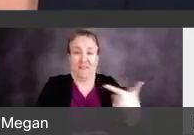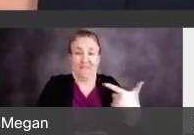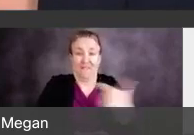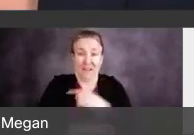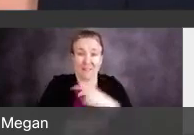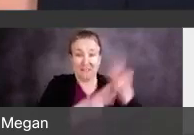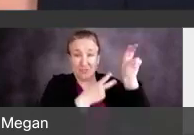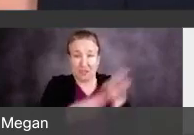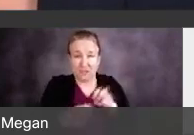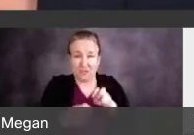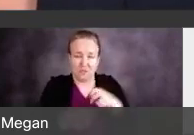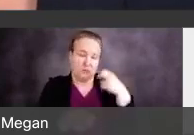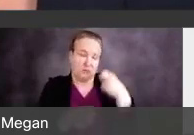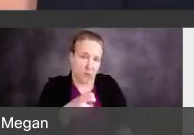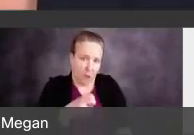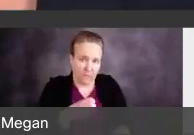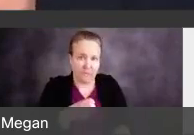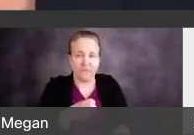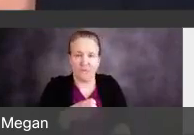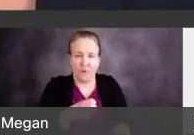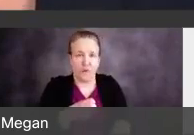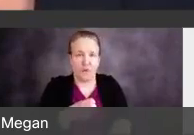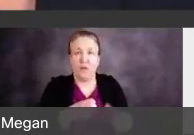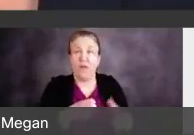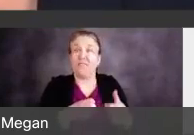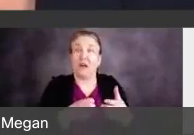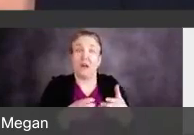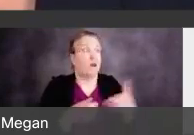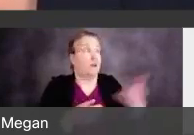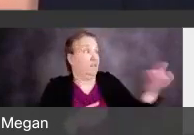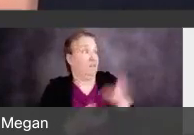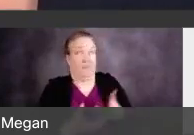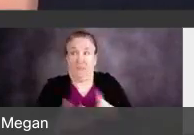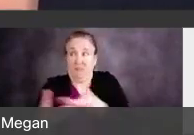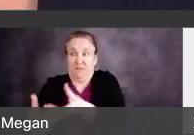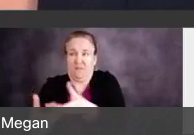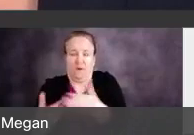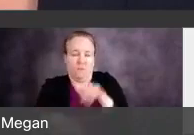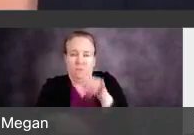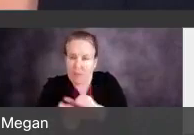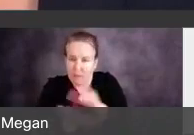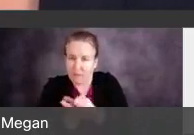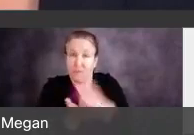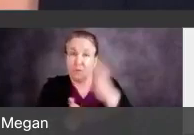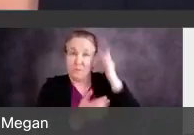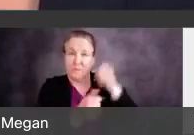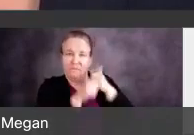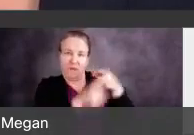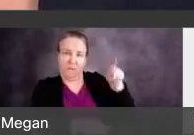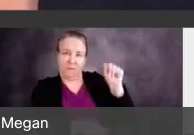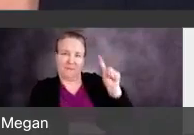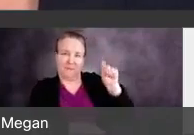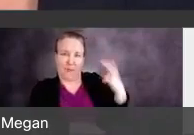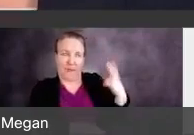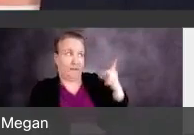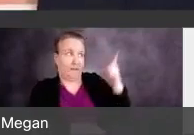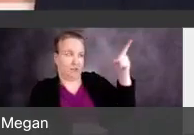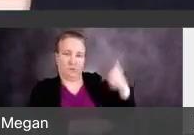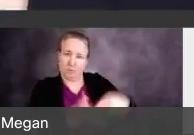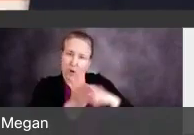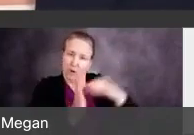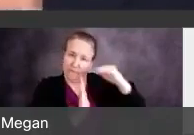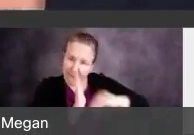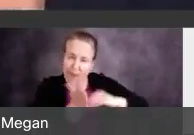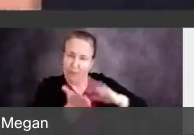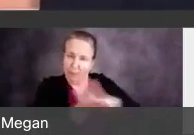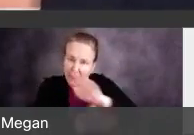almost impossible from one entity to another. So you have to get specific permission from PADOH. There's a lot of paperwork involved.